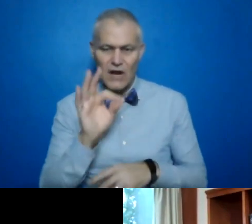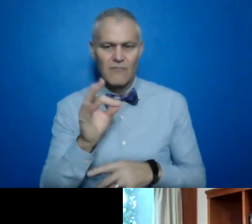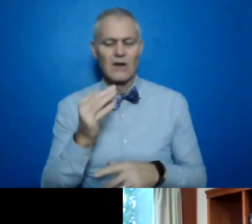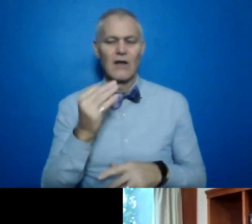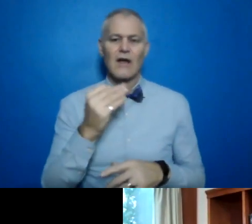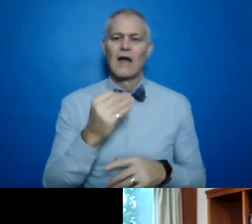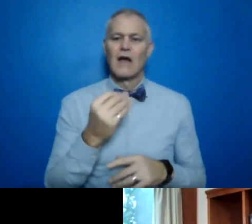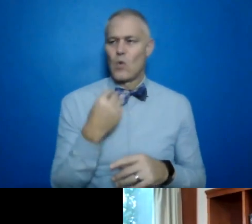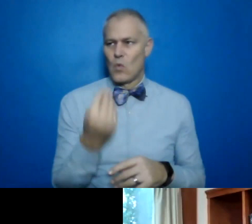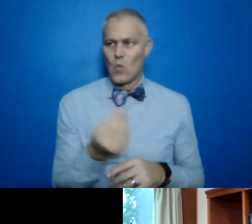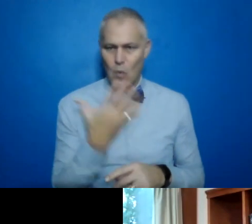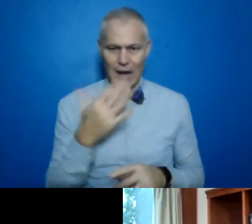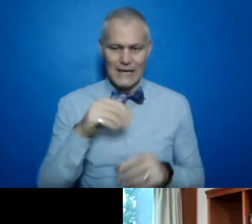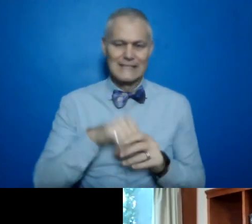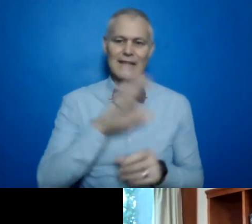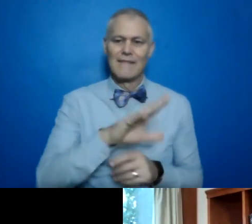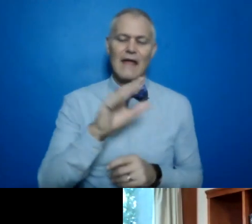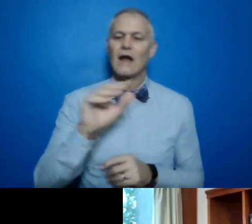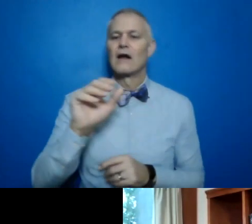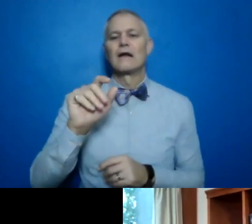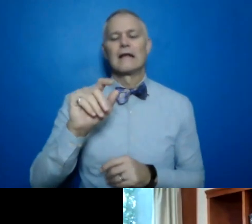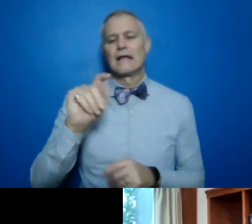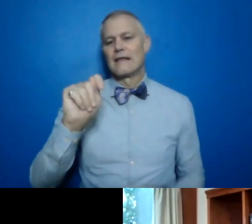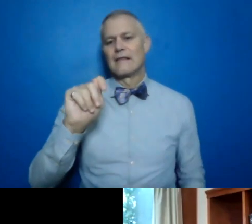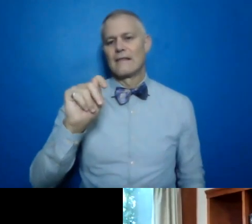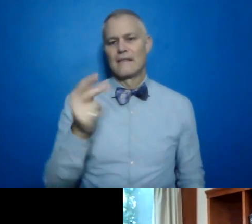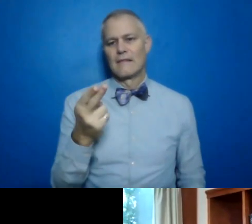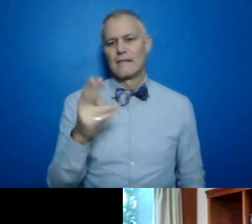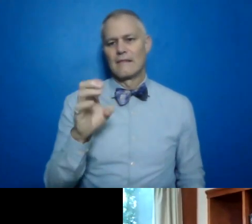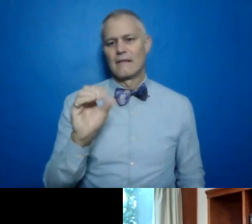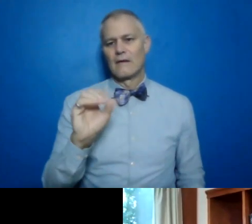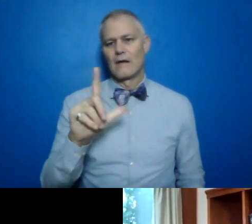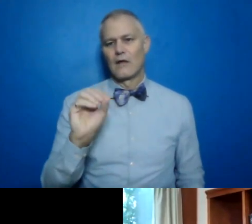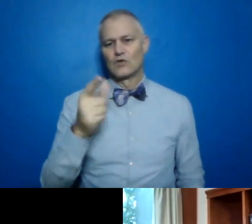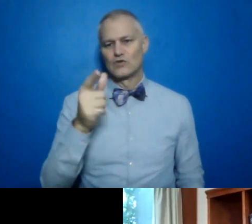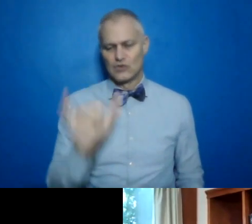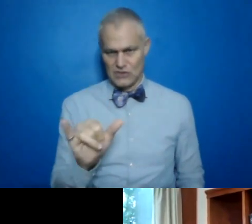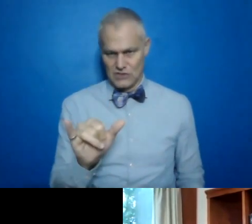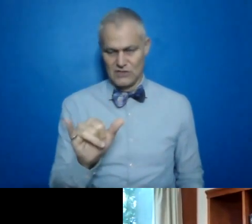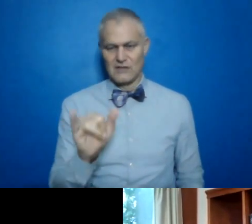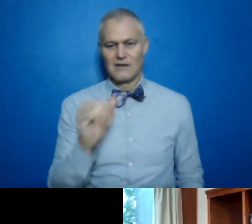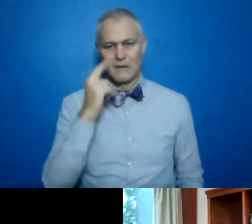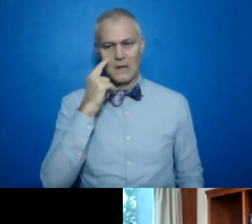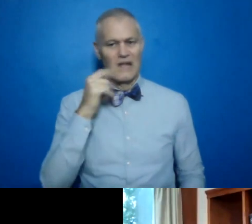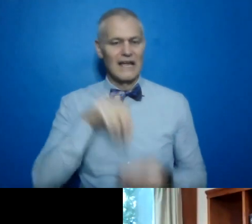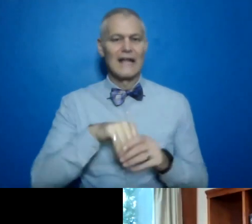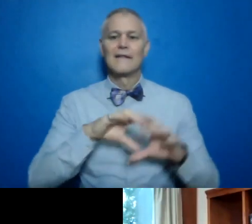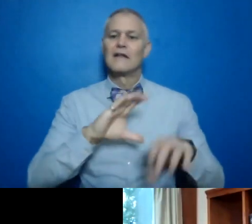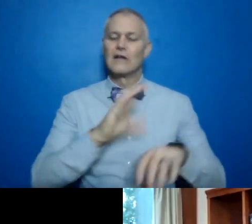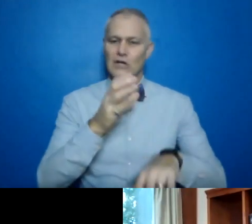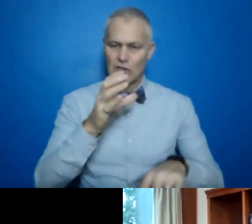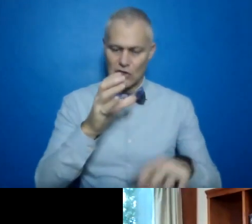the theology that they have that has reproduced itself in terms of congregational